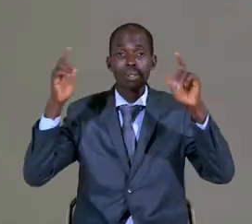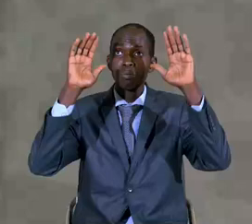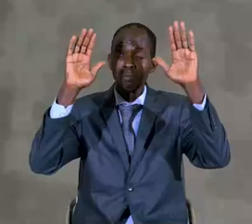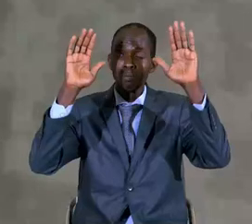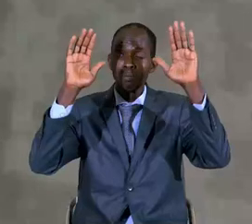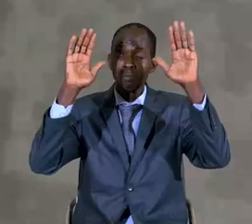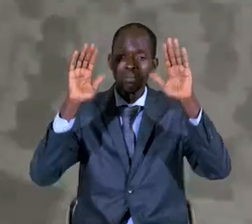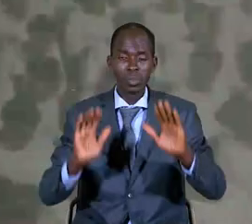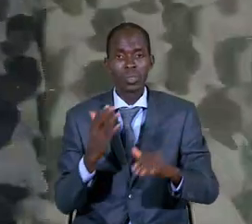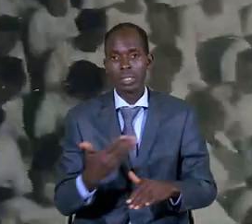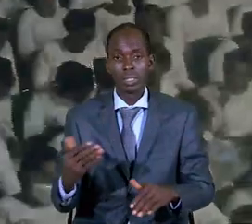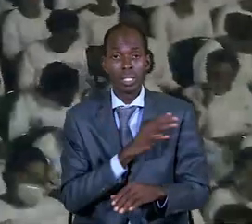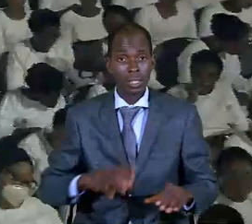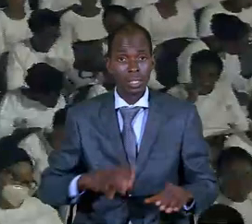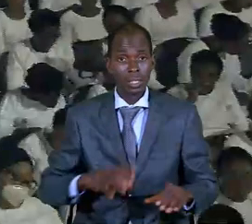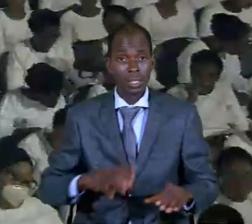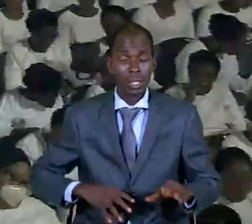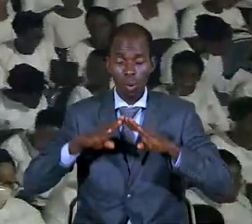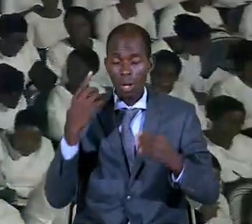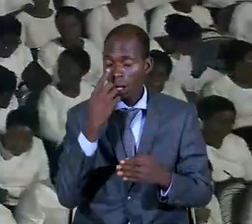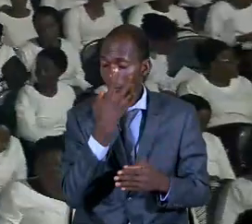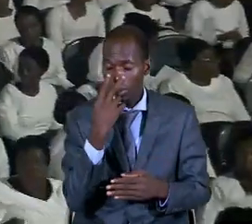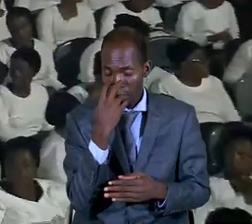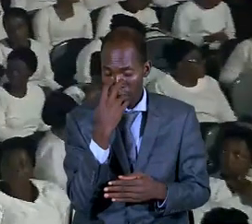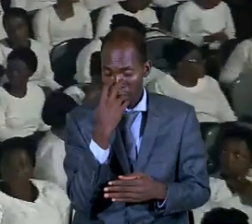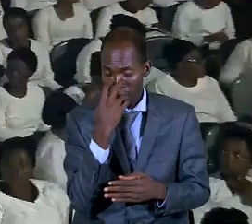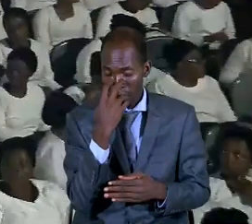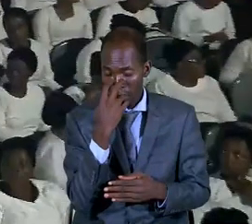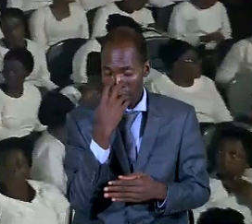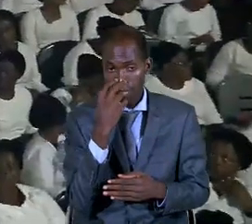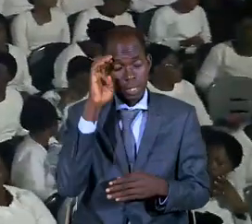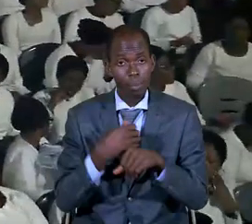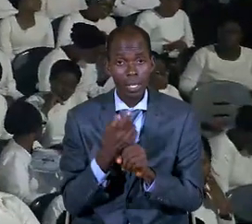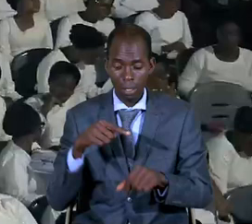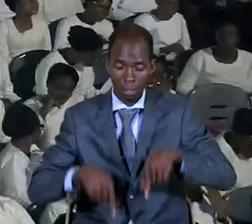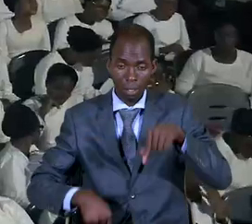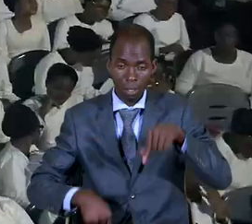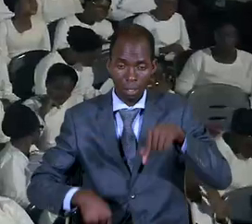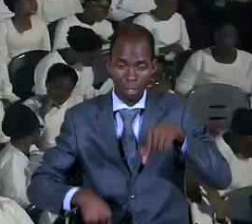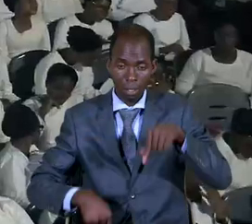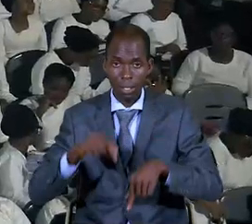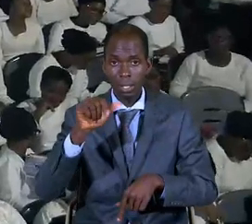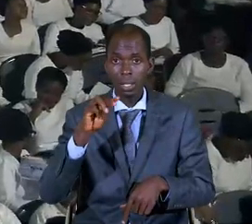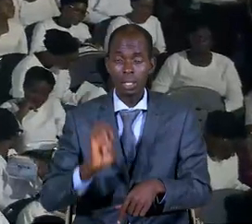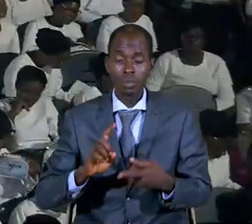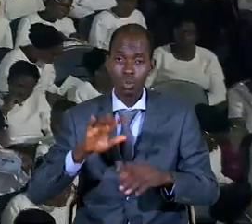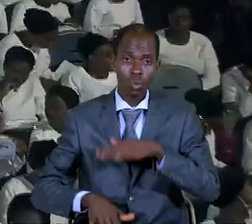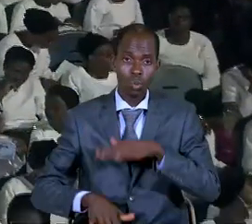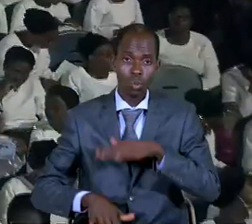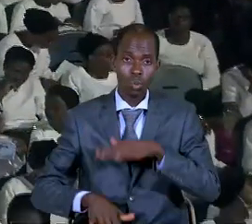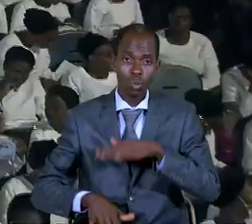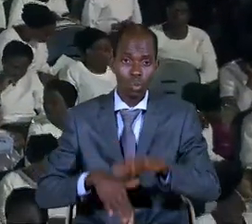It's opened the eyes of the blind. He has made the lame to walk. He has